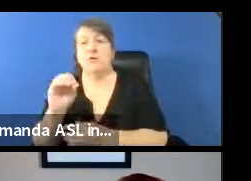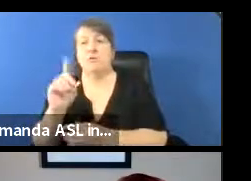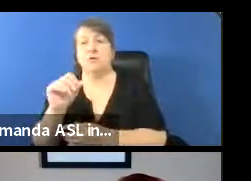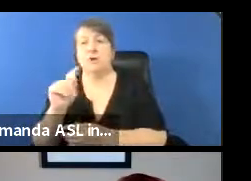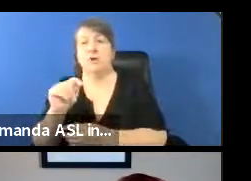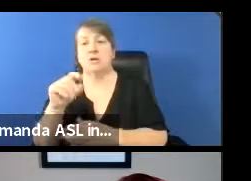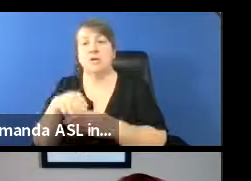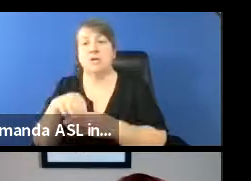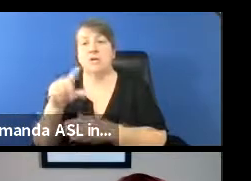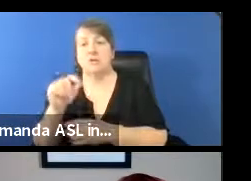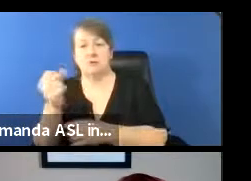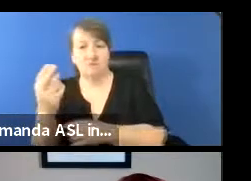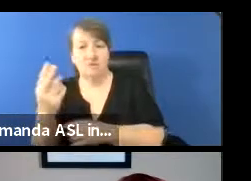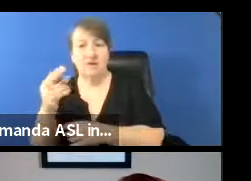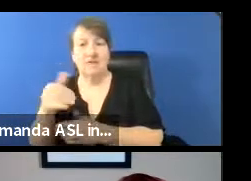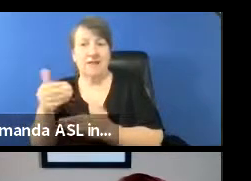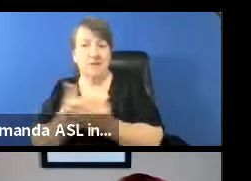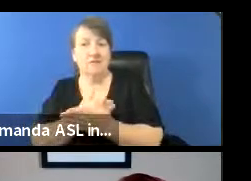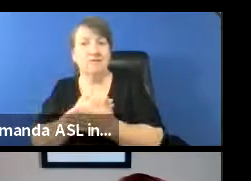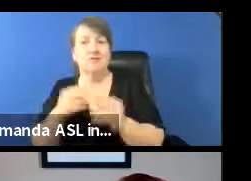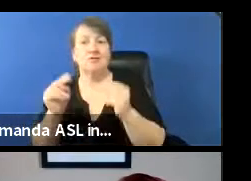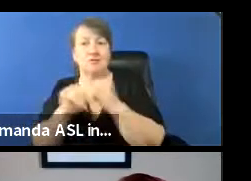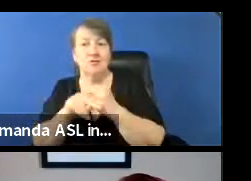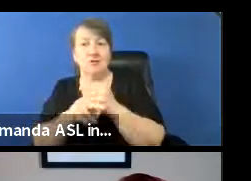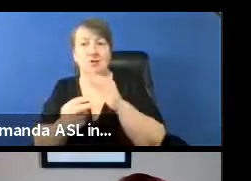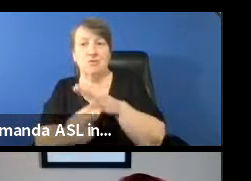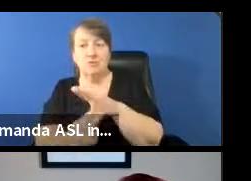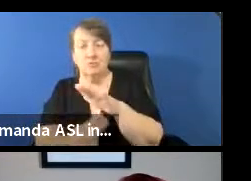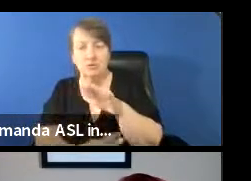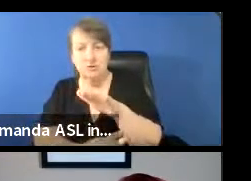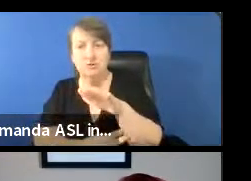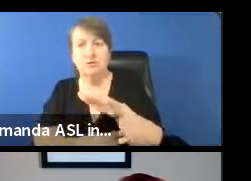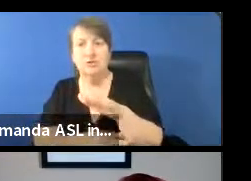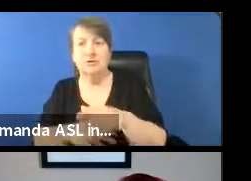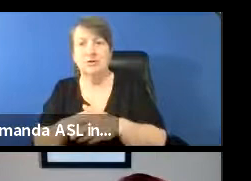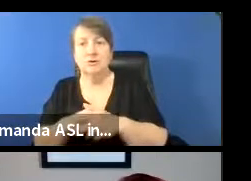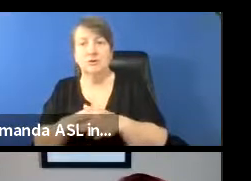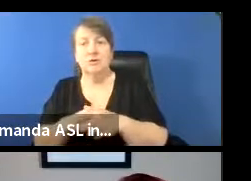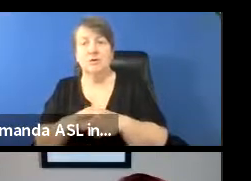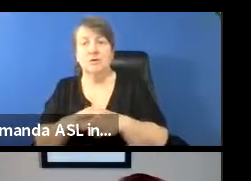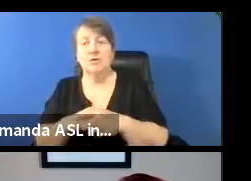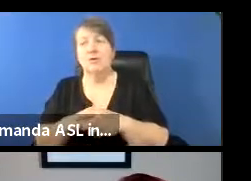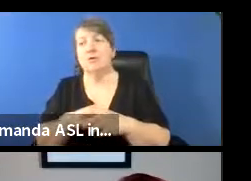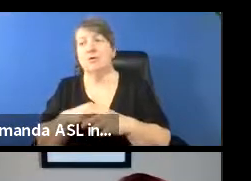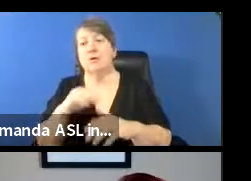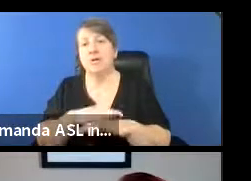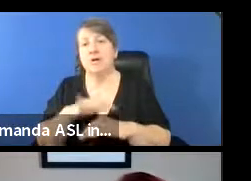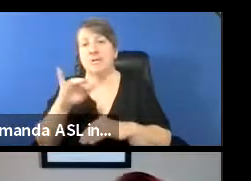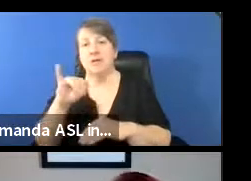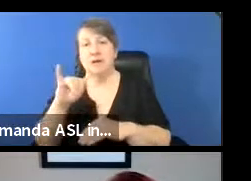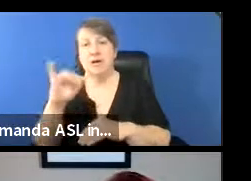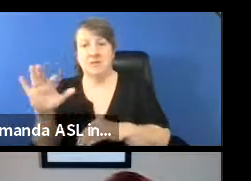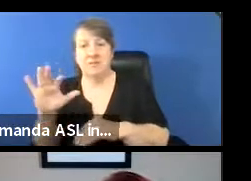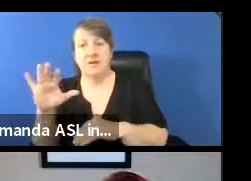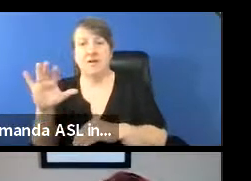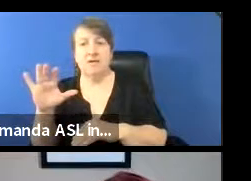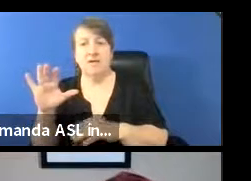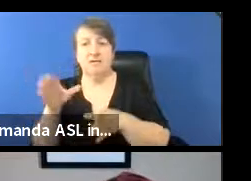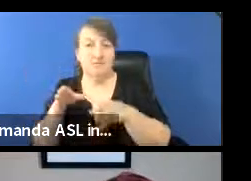but it definitely is a new freeway bridge, and on the I-5 corridor.